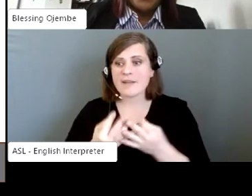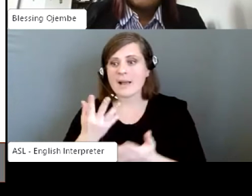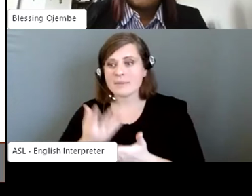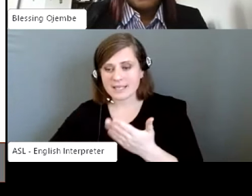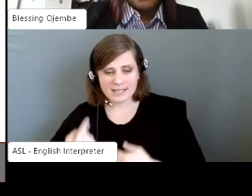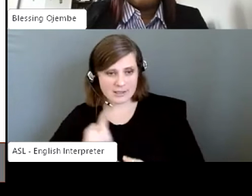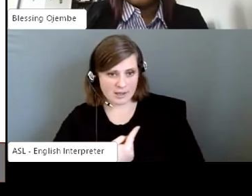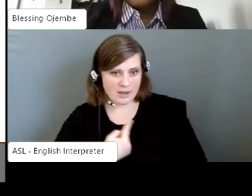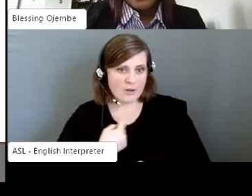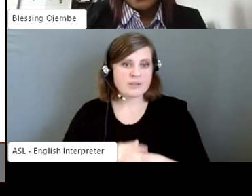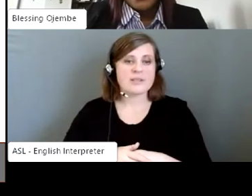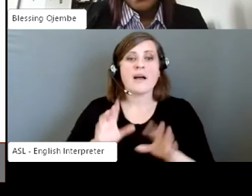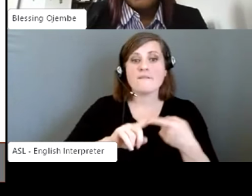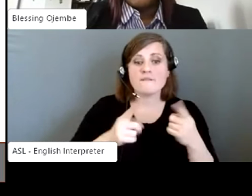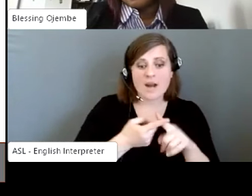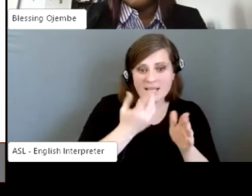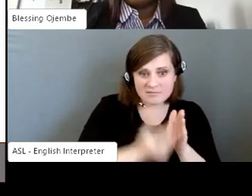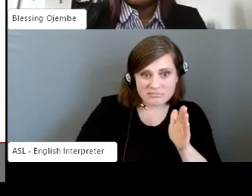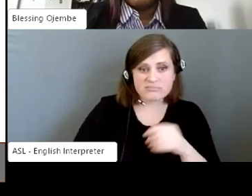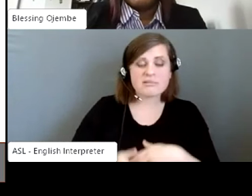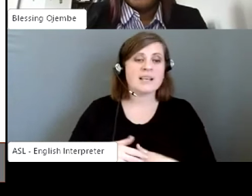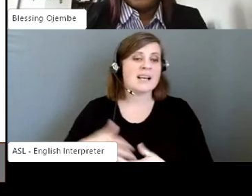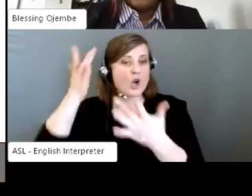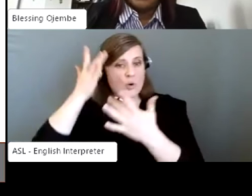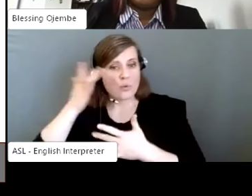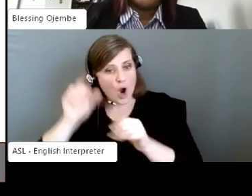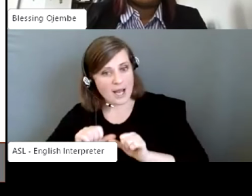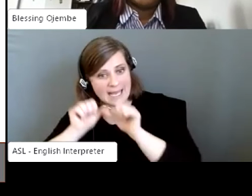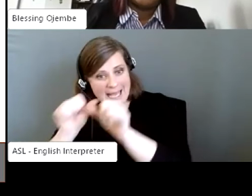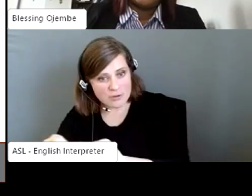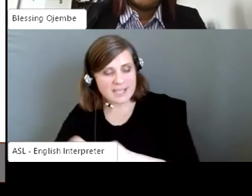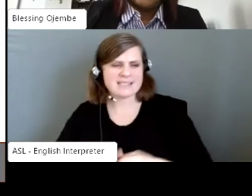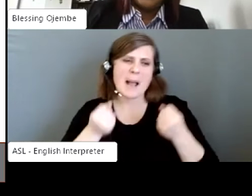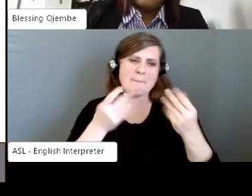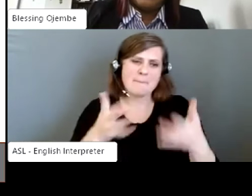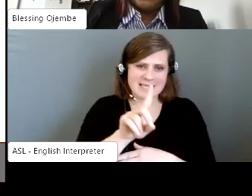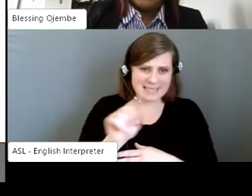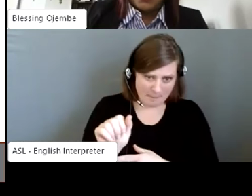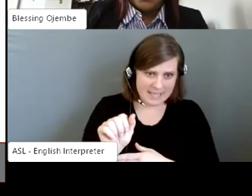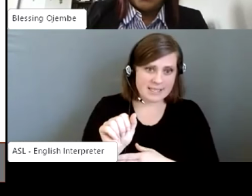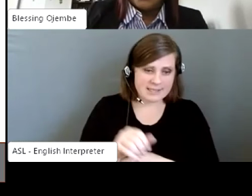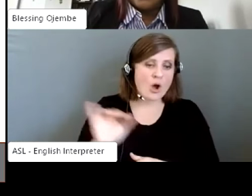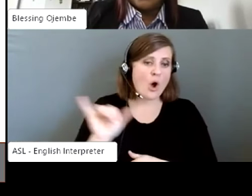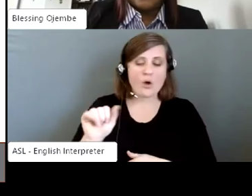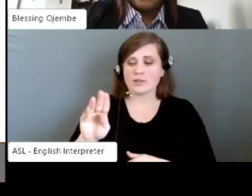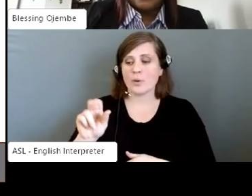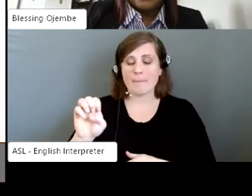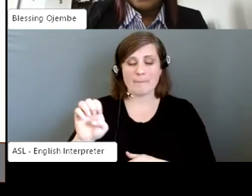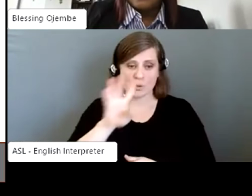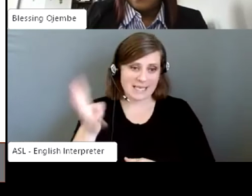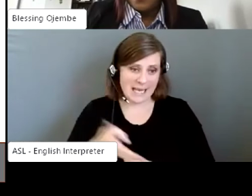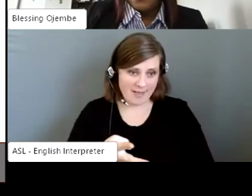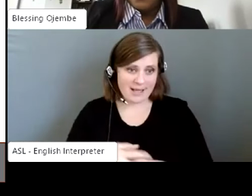or friends, having chronic illness and several comorbidities, and even experiencing abuse and neglect.